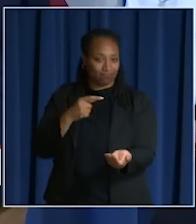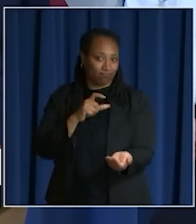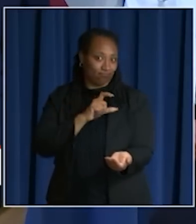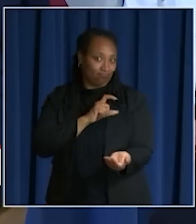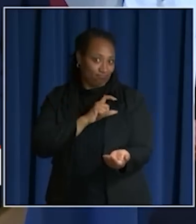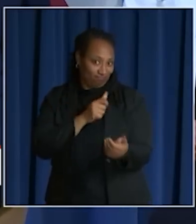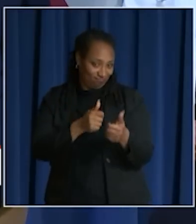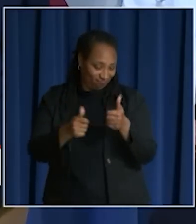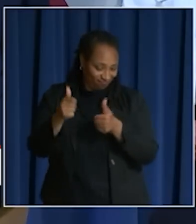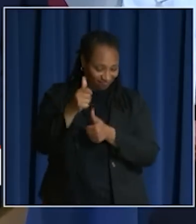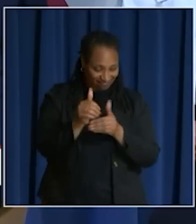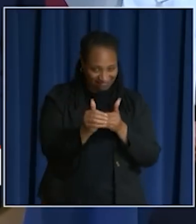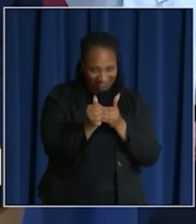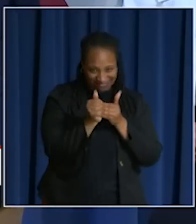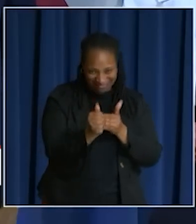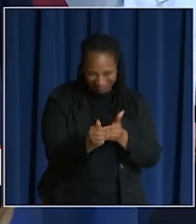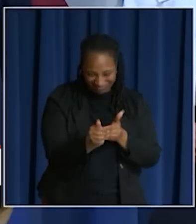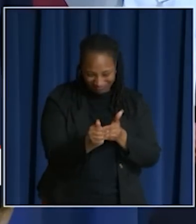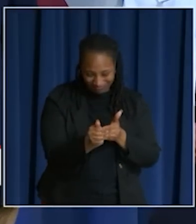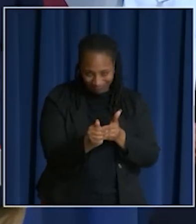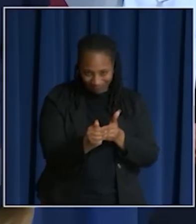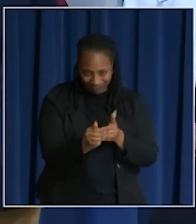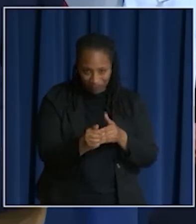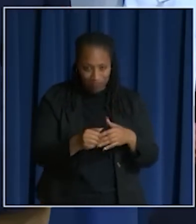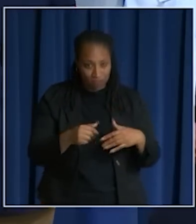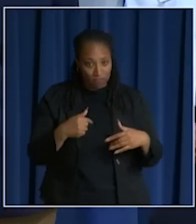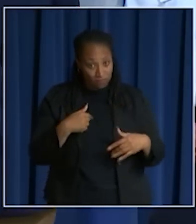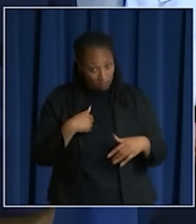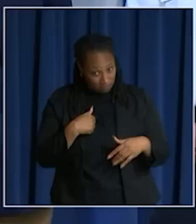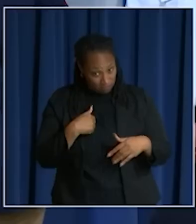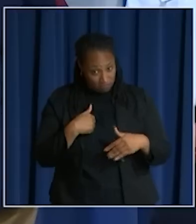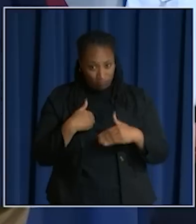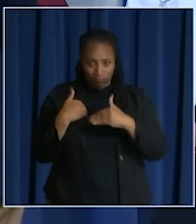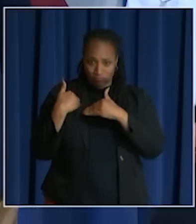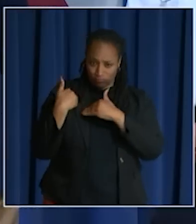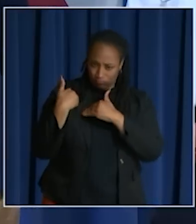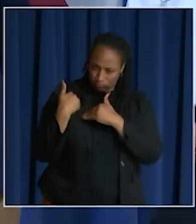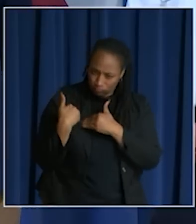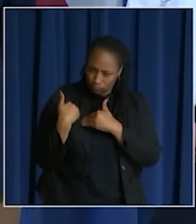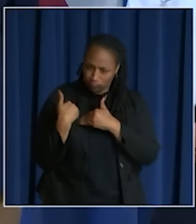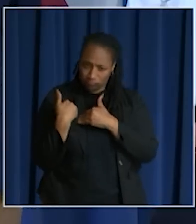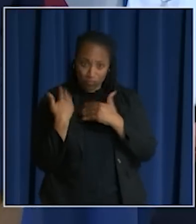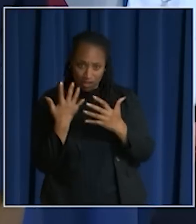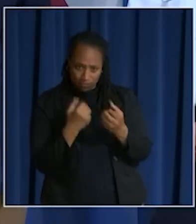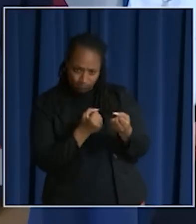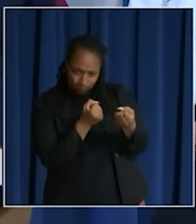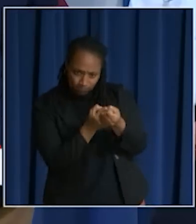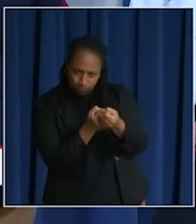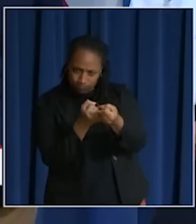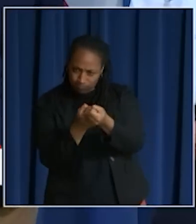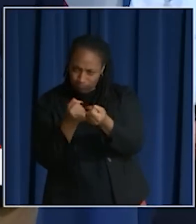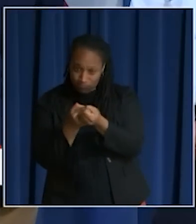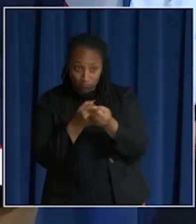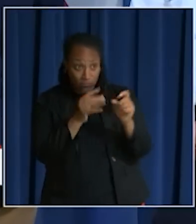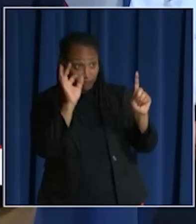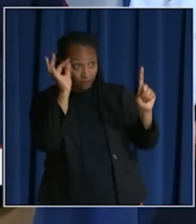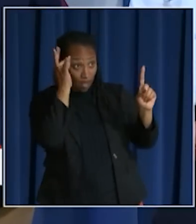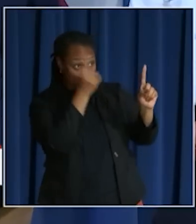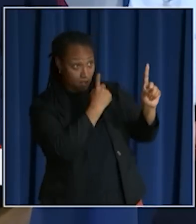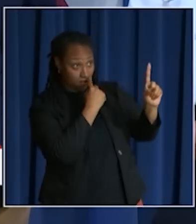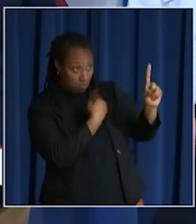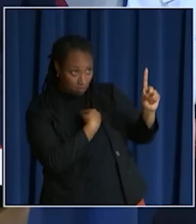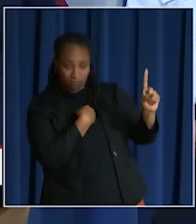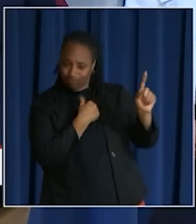responsibility to support the executive order. And one of the roles that I have is to ensure that we work very collaboratively with our